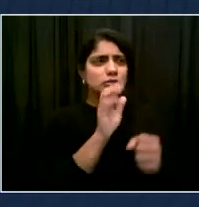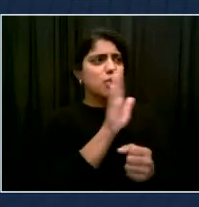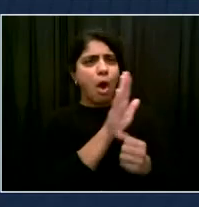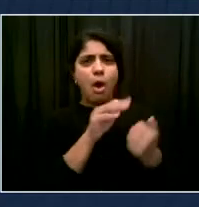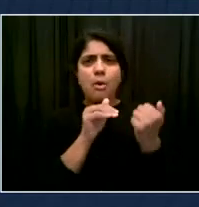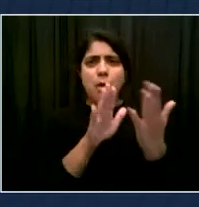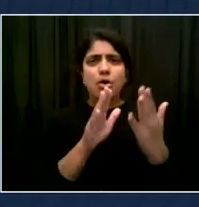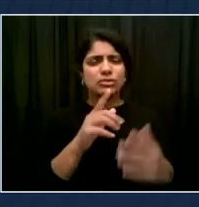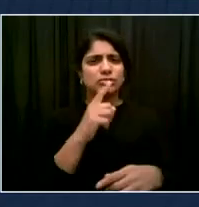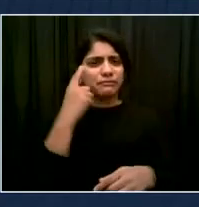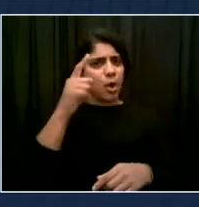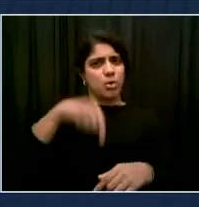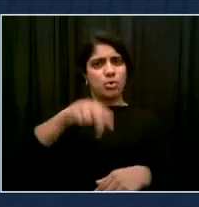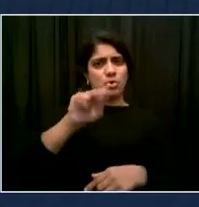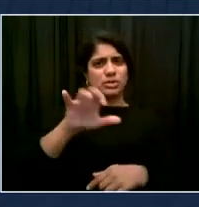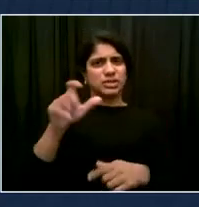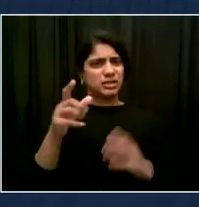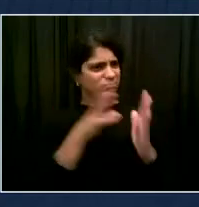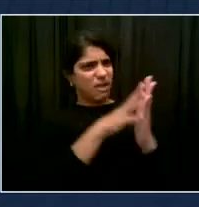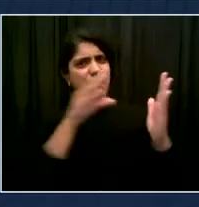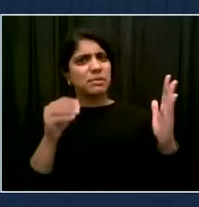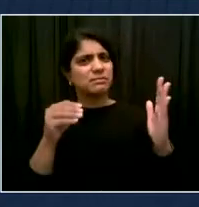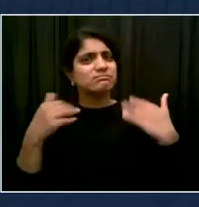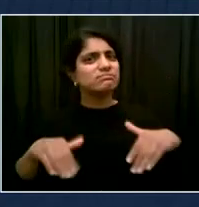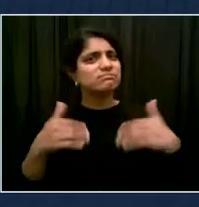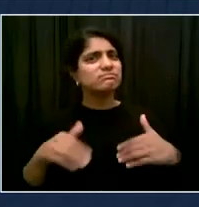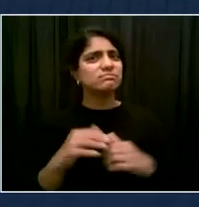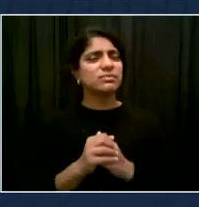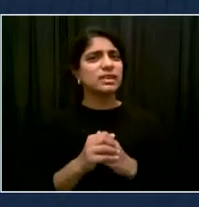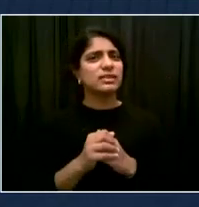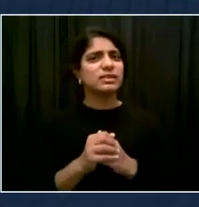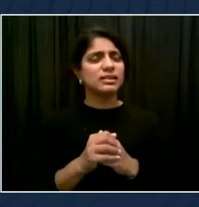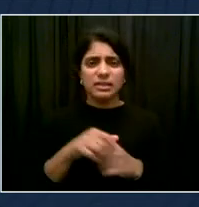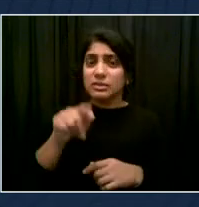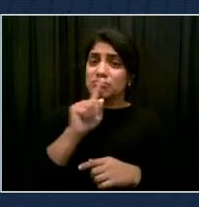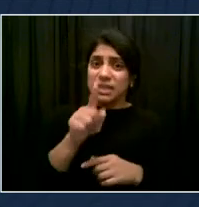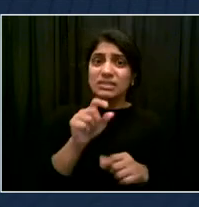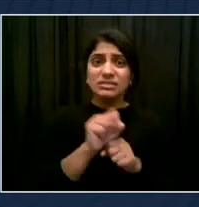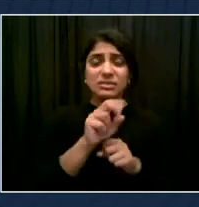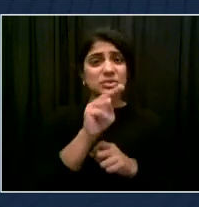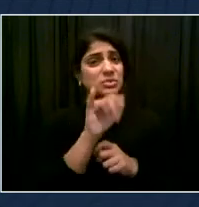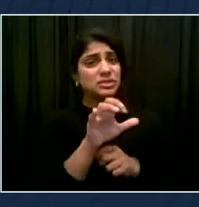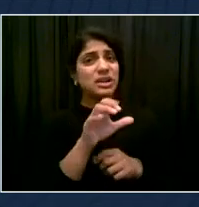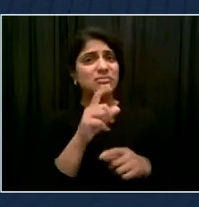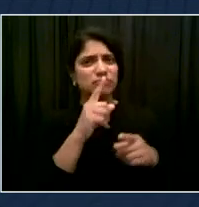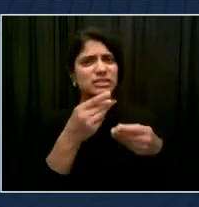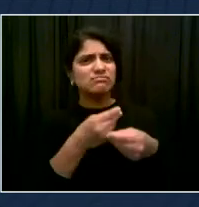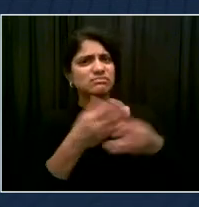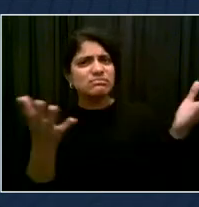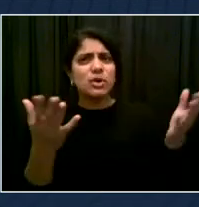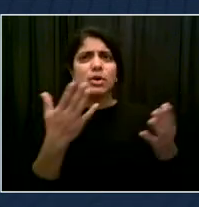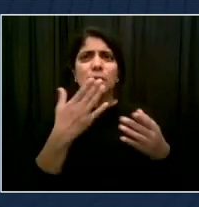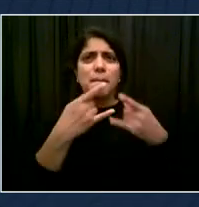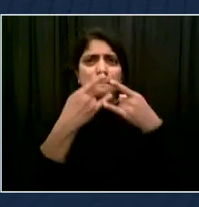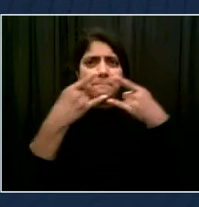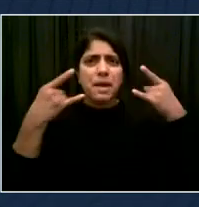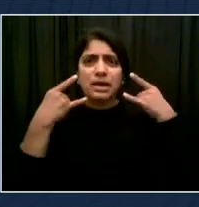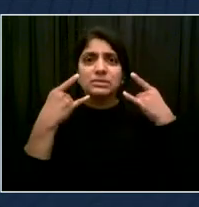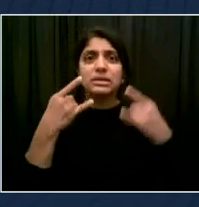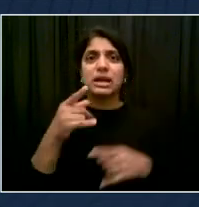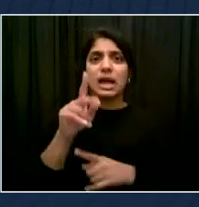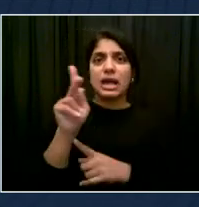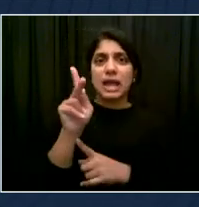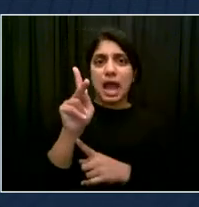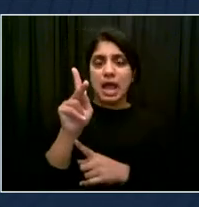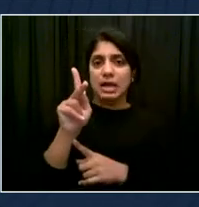a plain cotton mask. These are the things that can protect us against Omicron. So thanks for your leadership in New York City. We can all learn a lot from